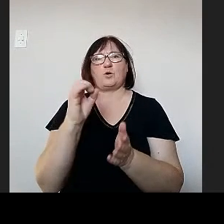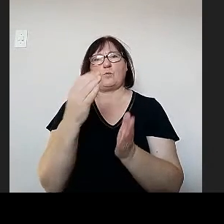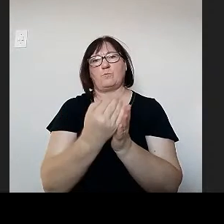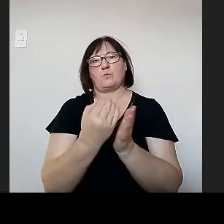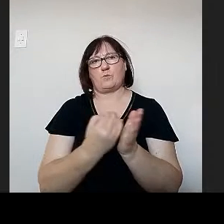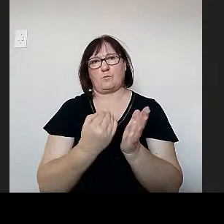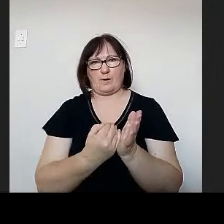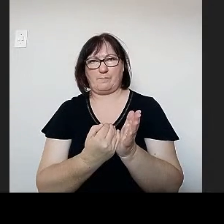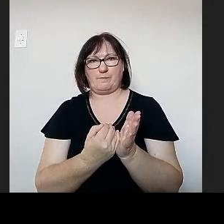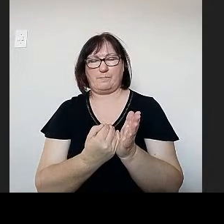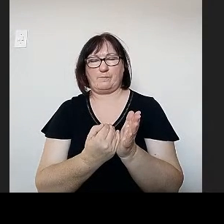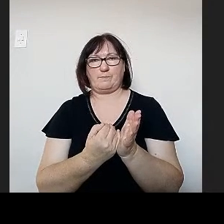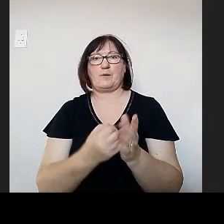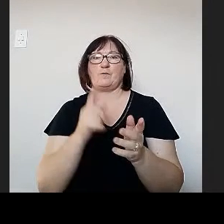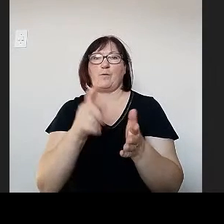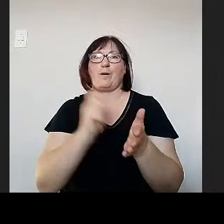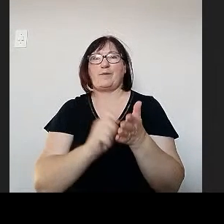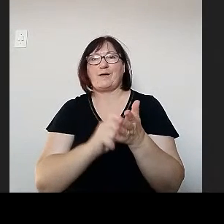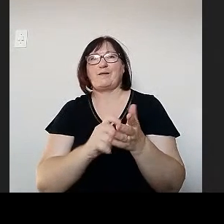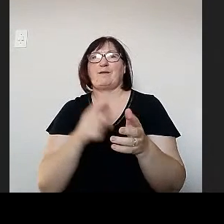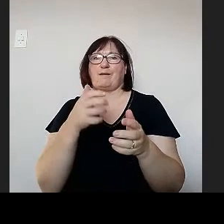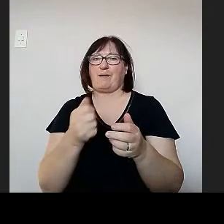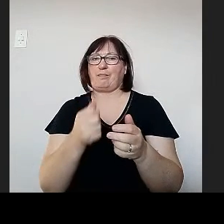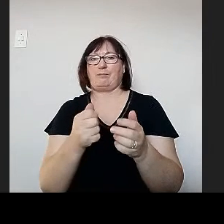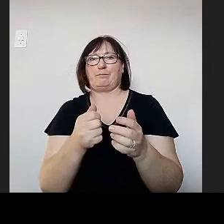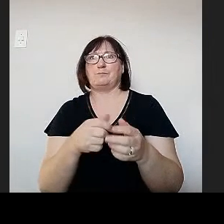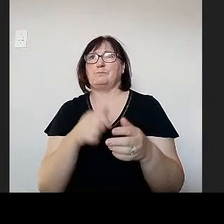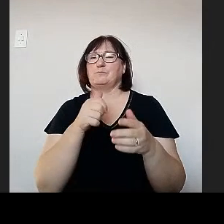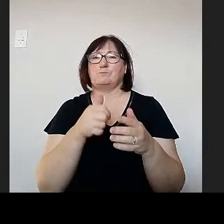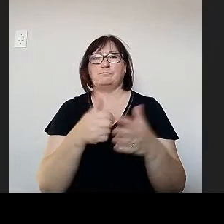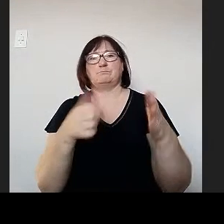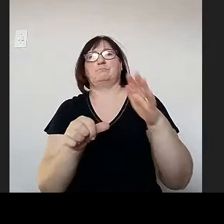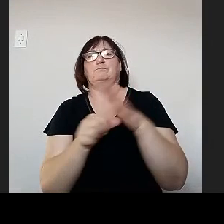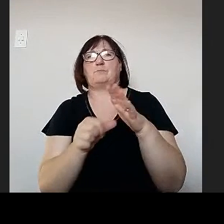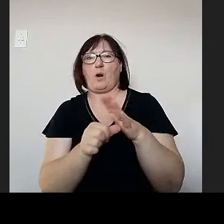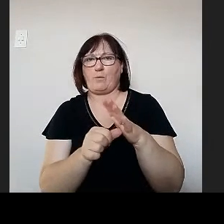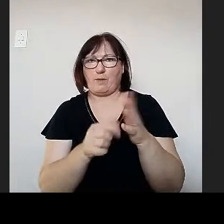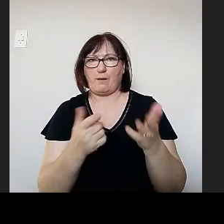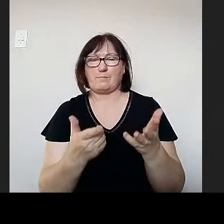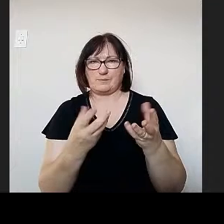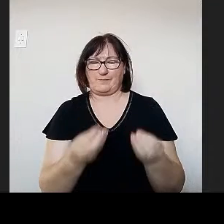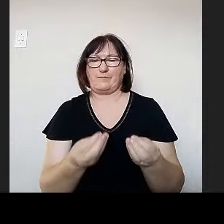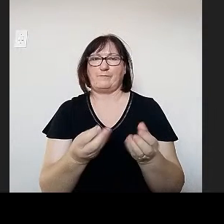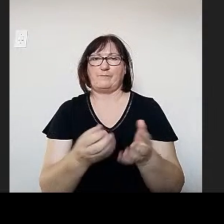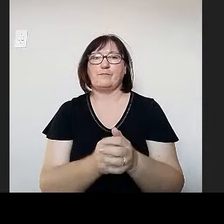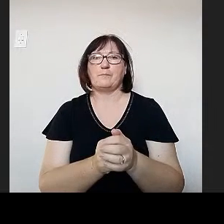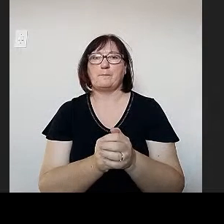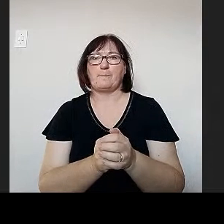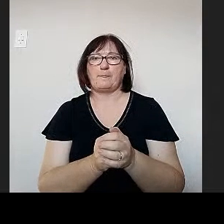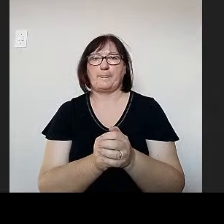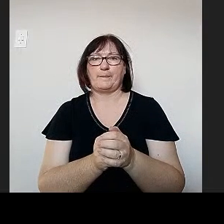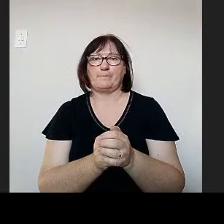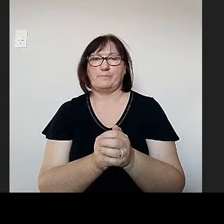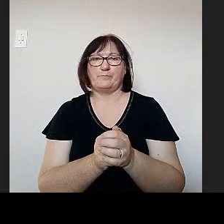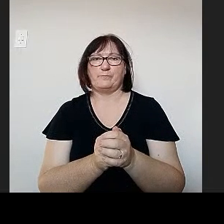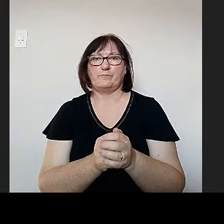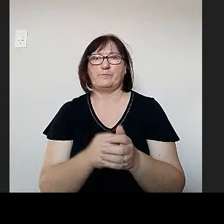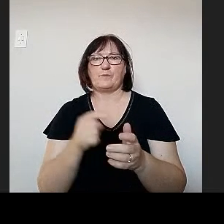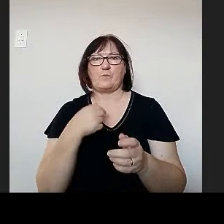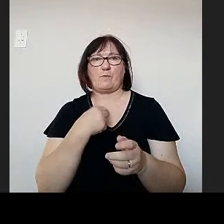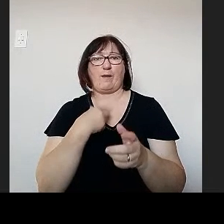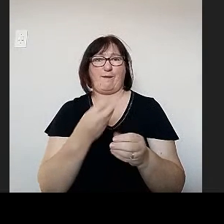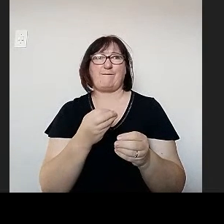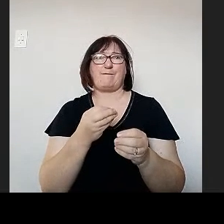gets prioritized. Let me not unpack that because I've got a very brilliant colleagues that are going to share with you what does that